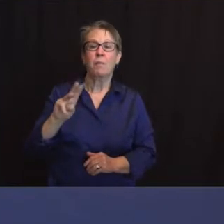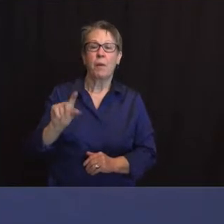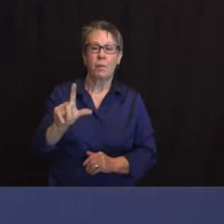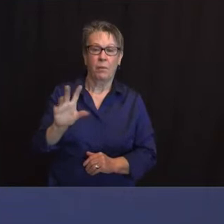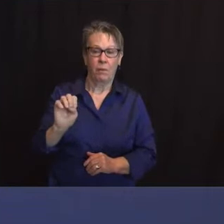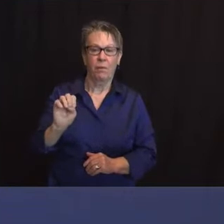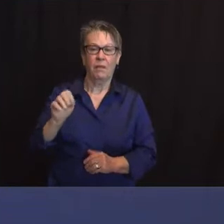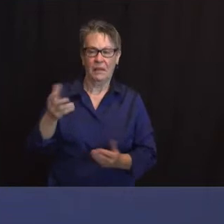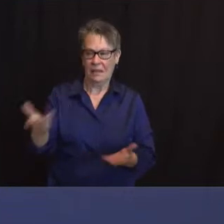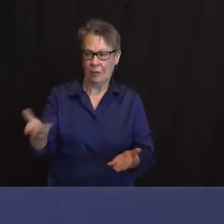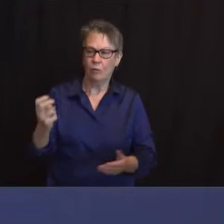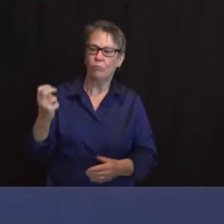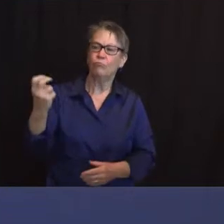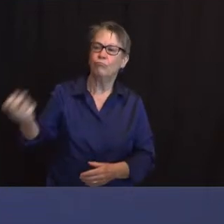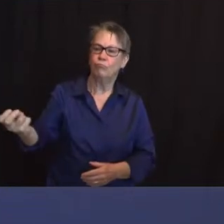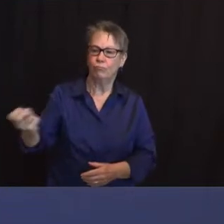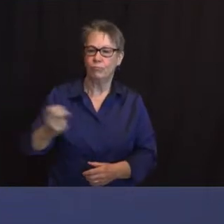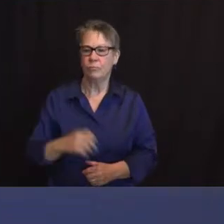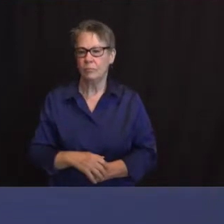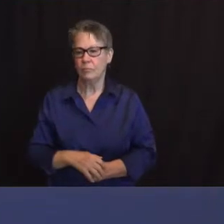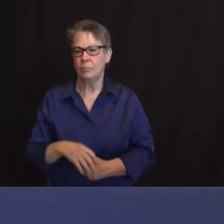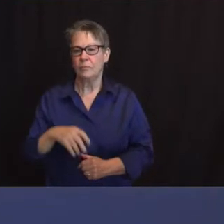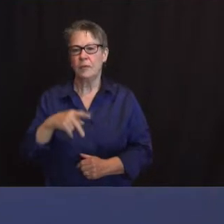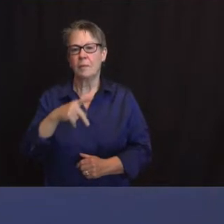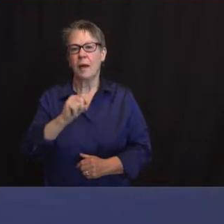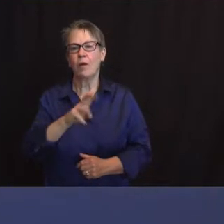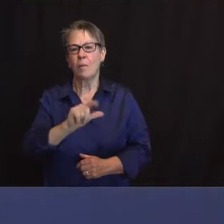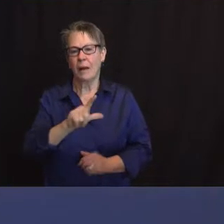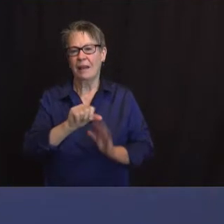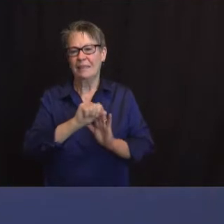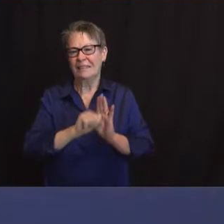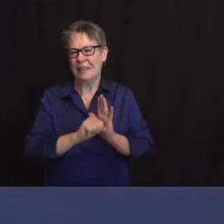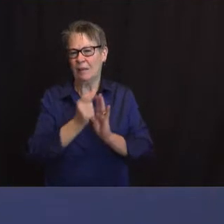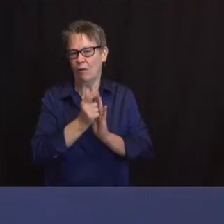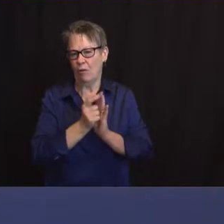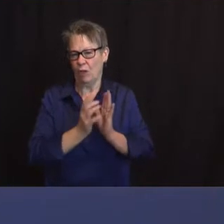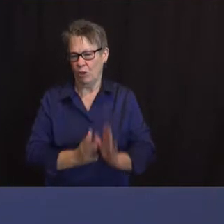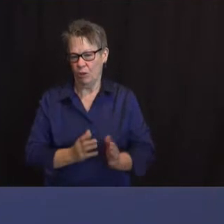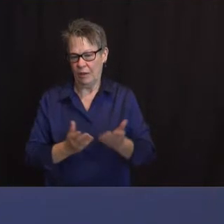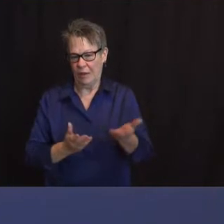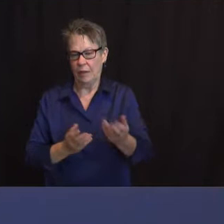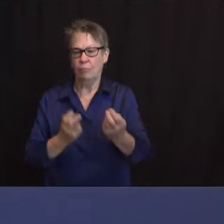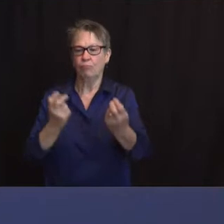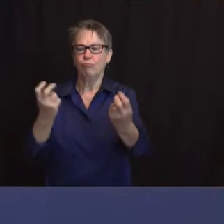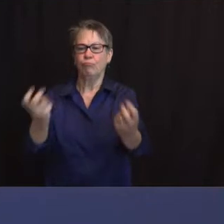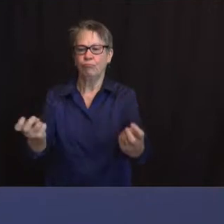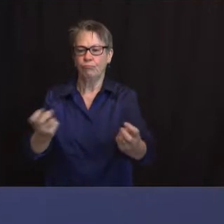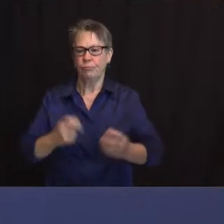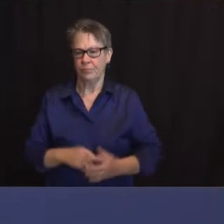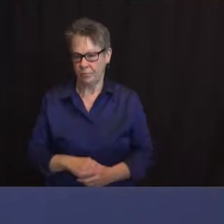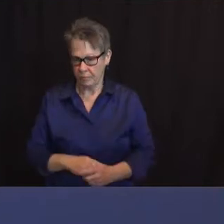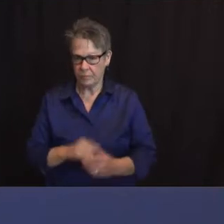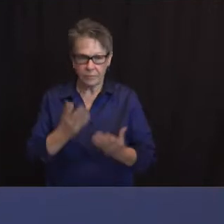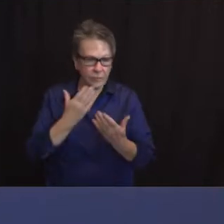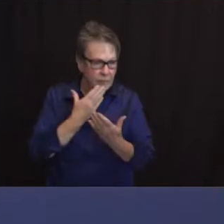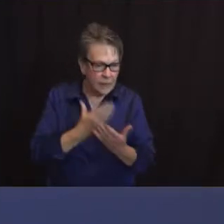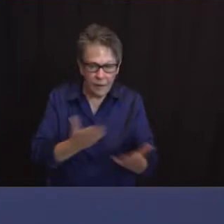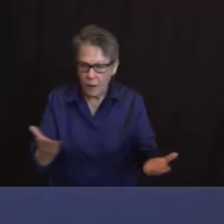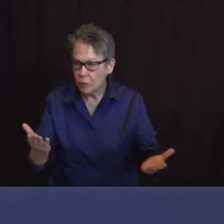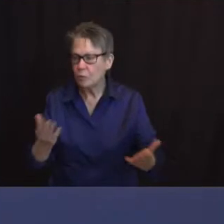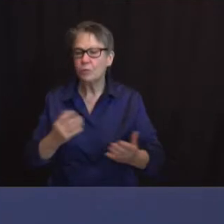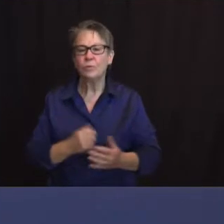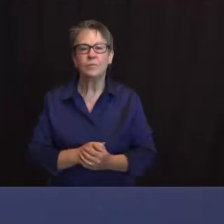very much for your patience, folks, in allowing us to start a little bit later today. I attended the incredibly moving memorial